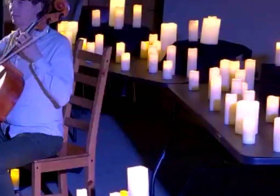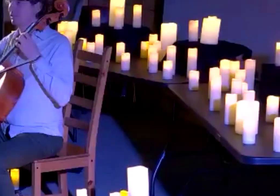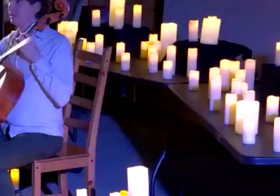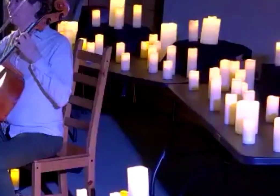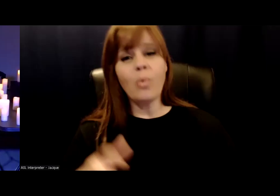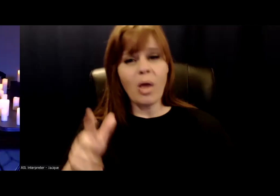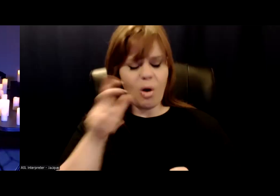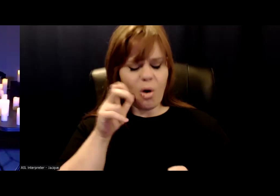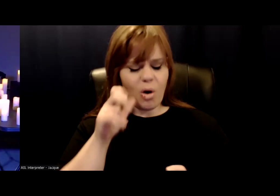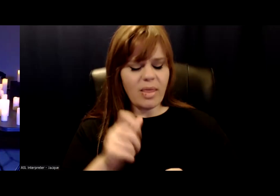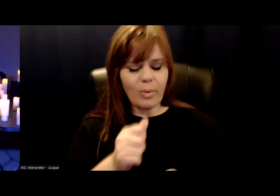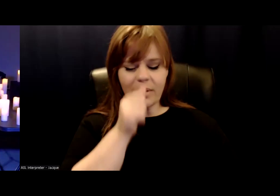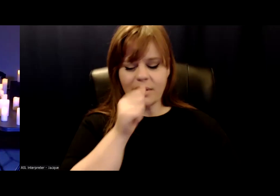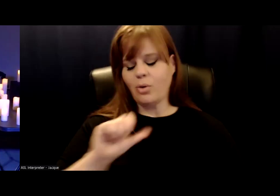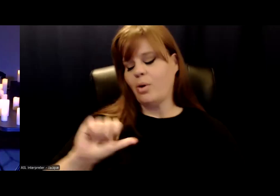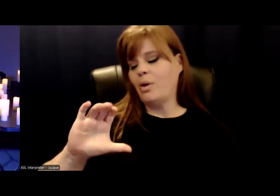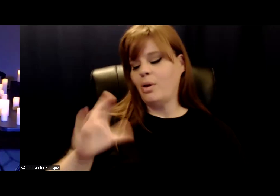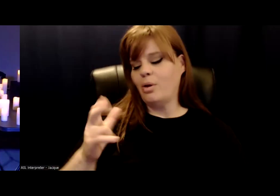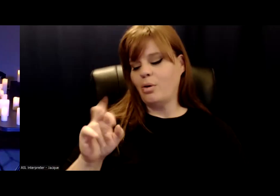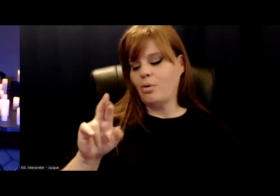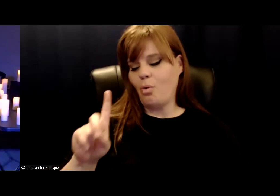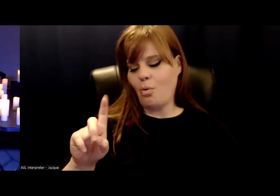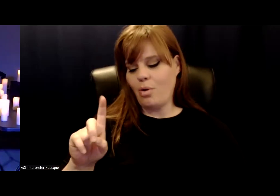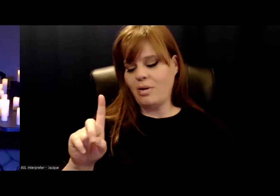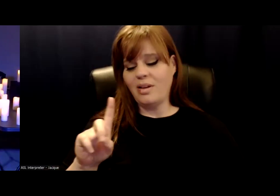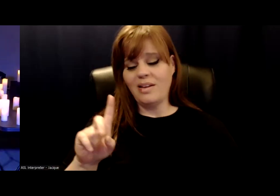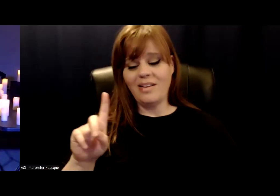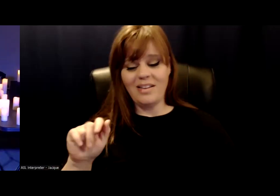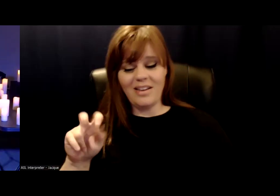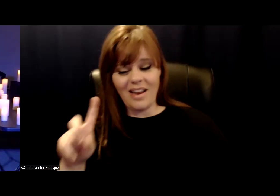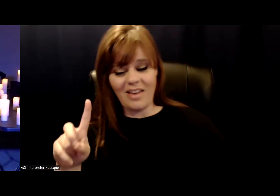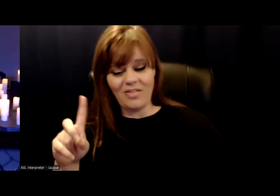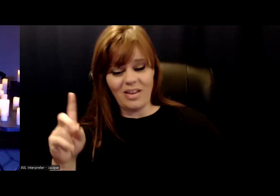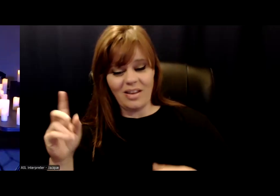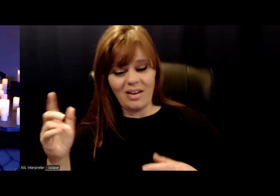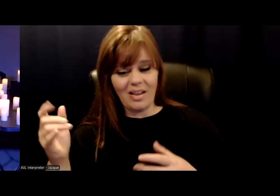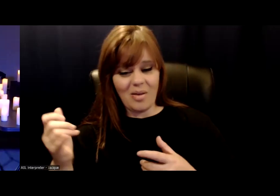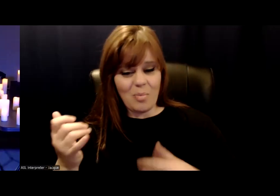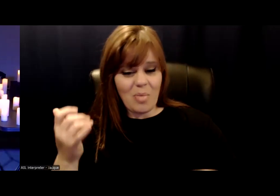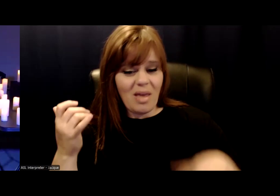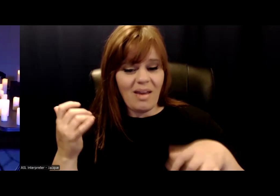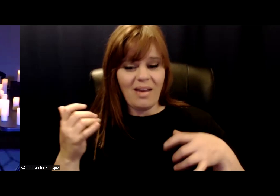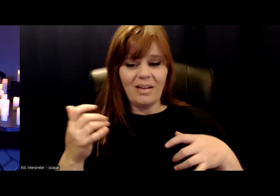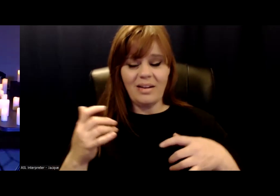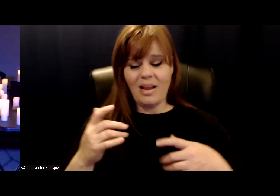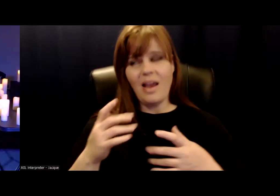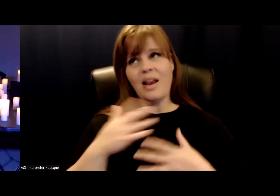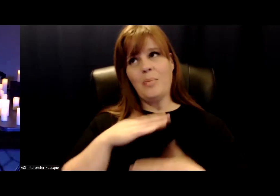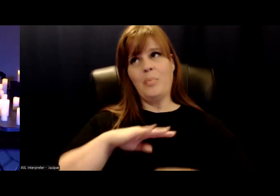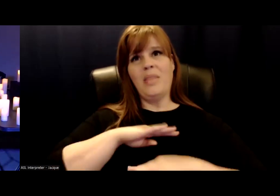it pleased the Lord, but you don't really care for